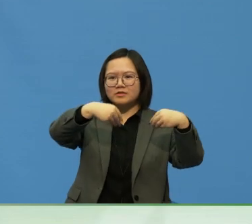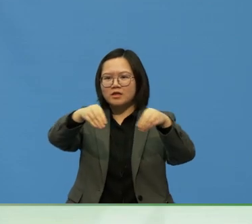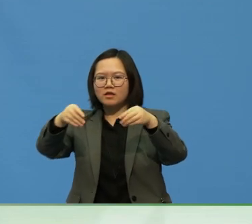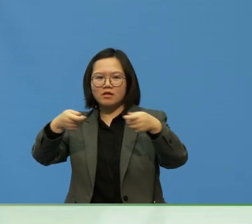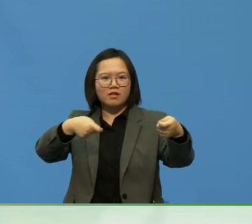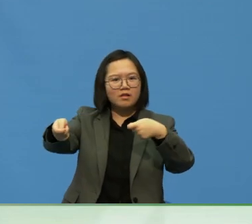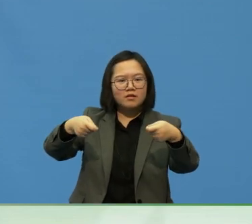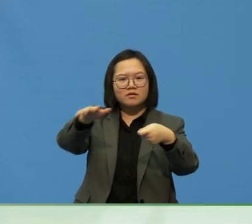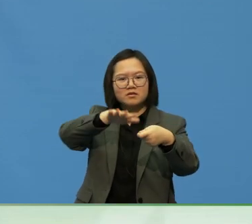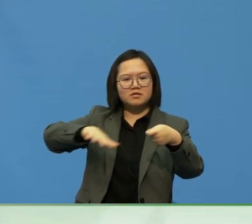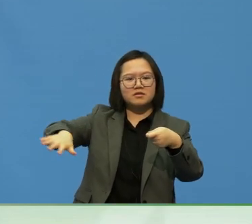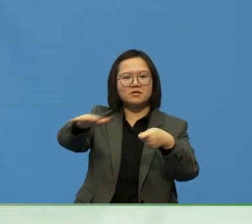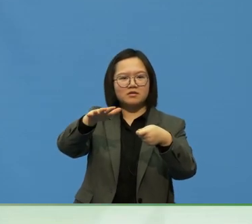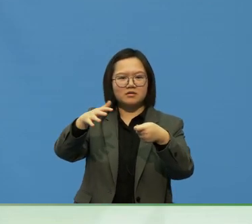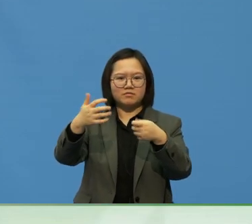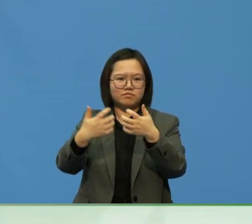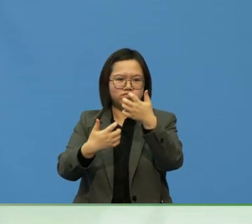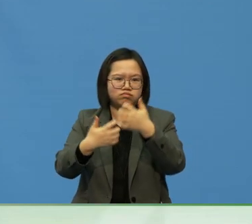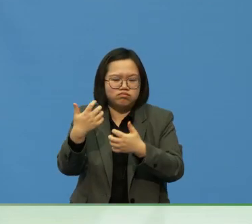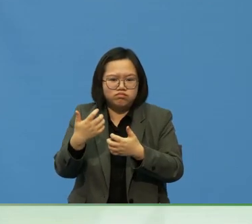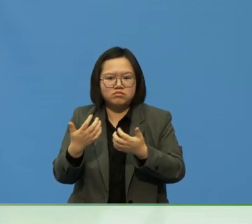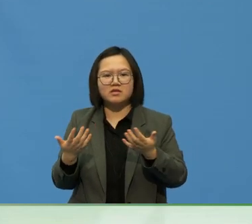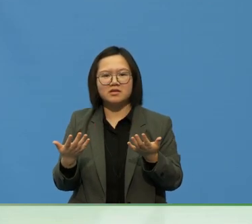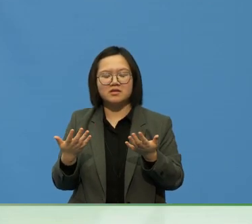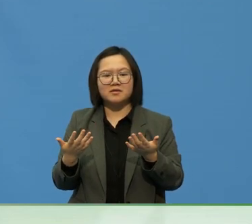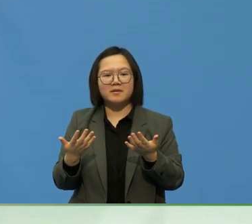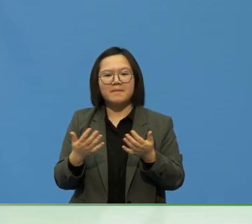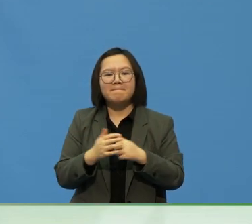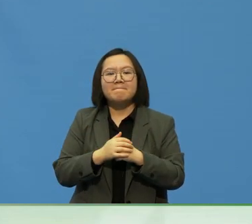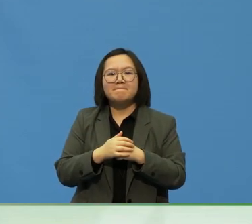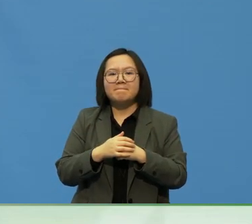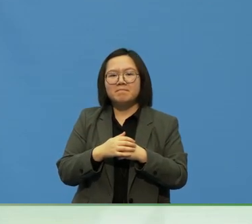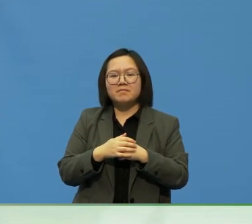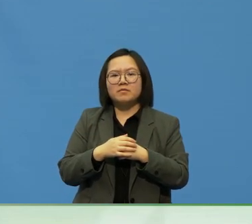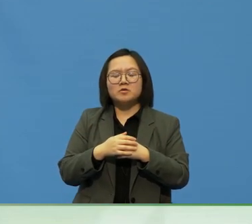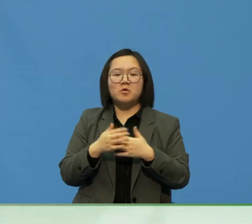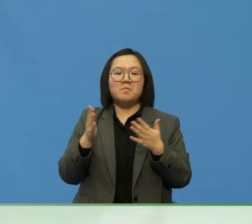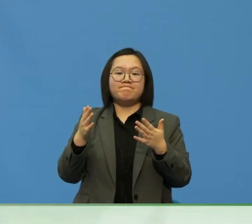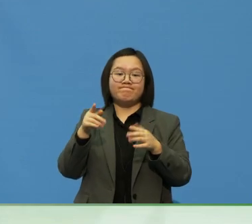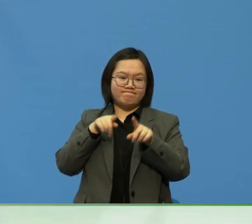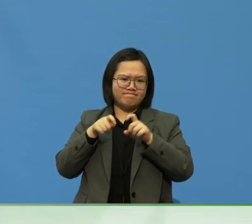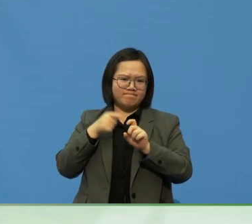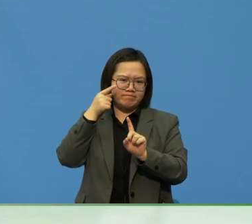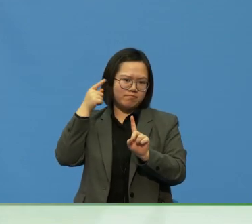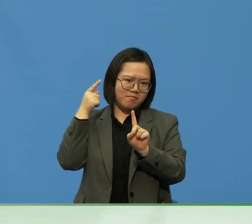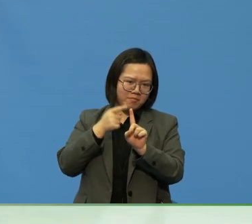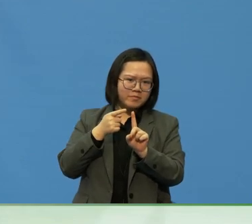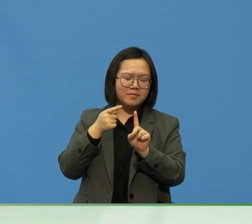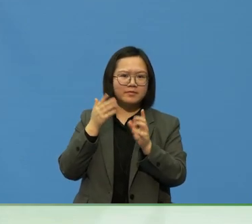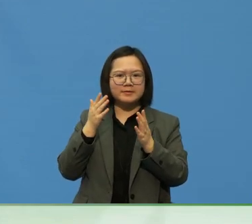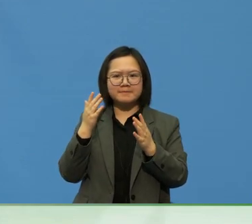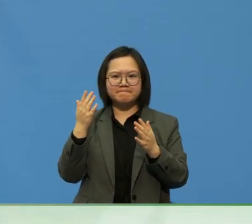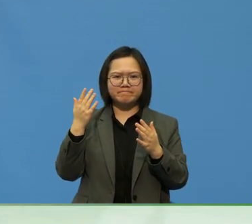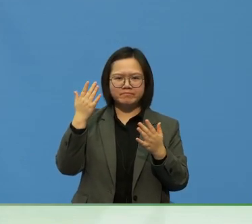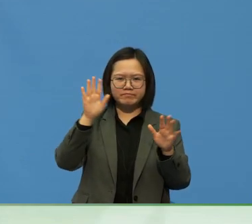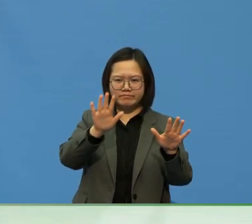So to be a little more crisp here, what I'm saying, I think, is we need to be much more clever at how we explain that the way